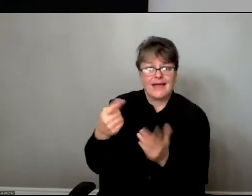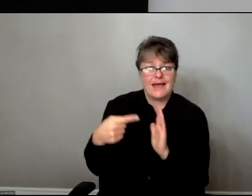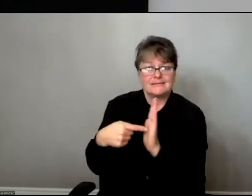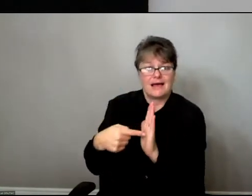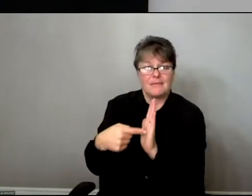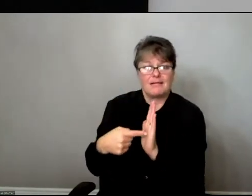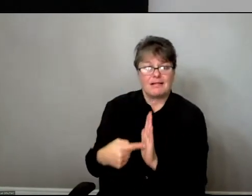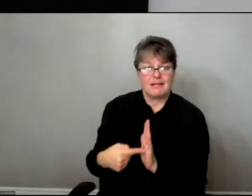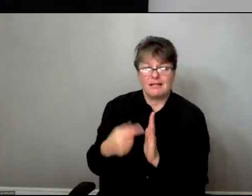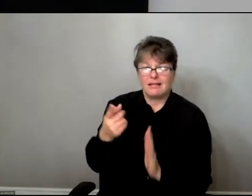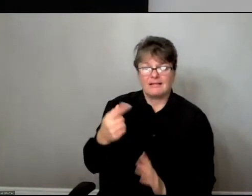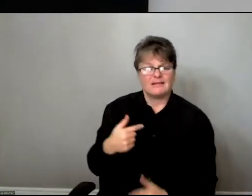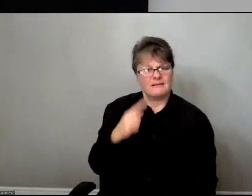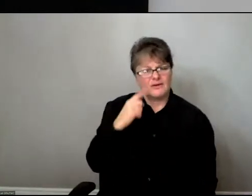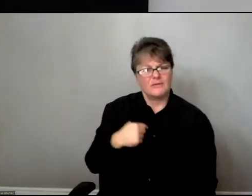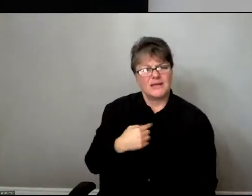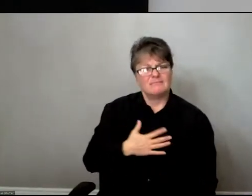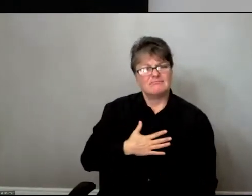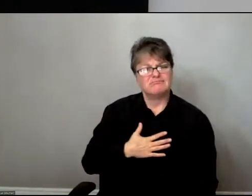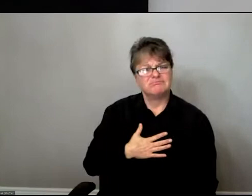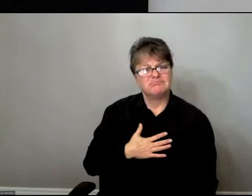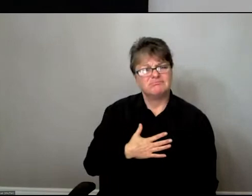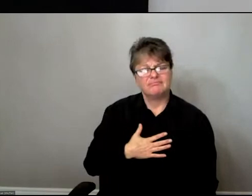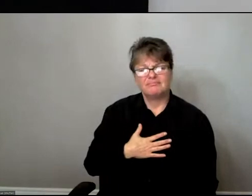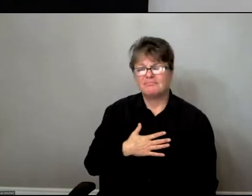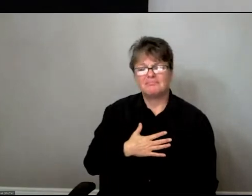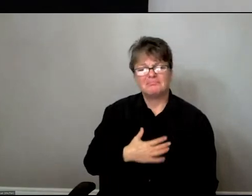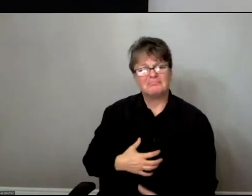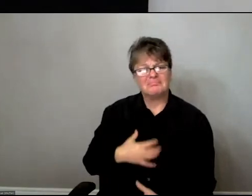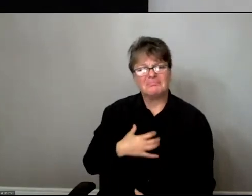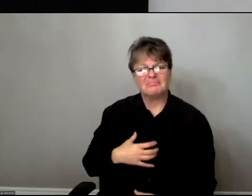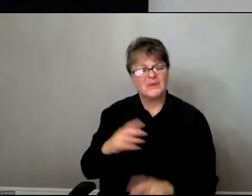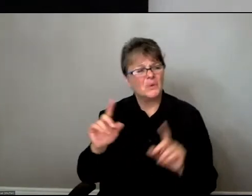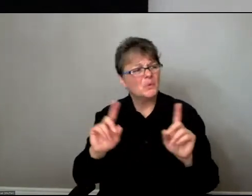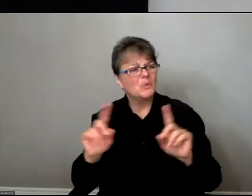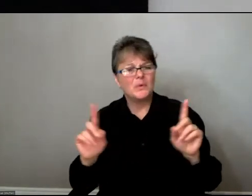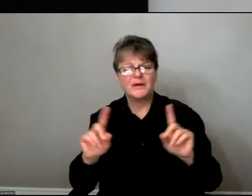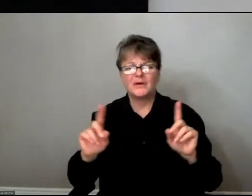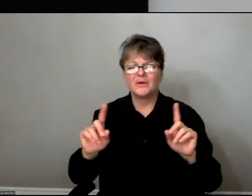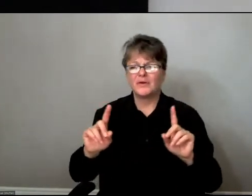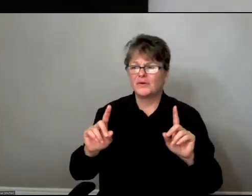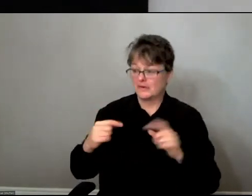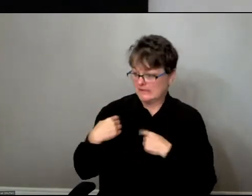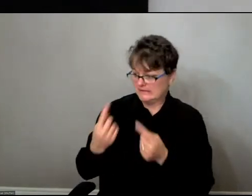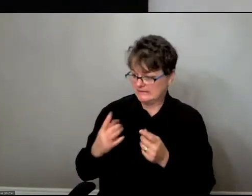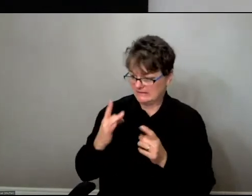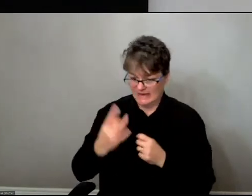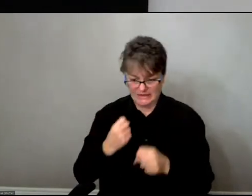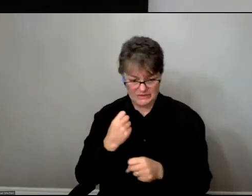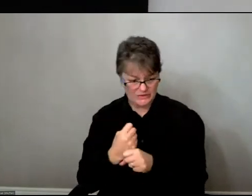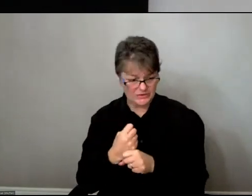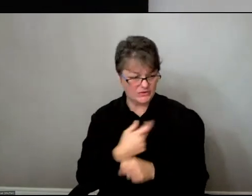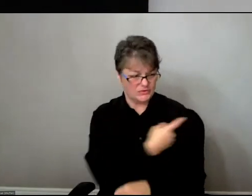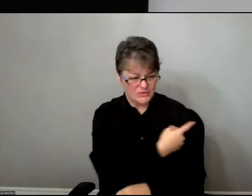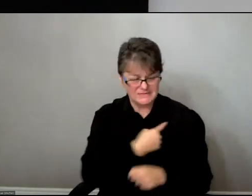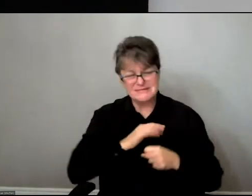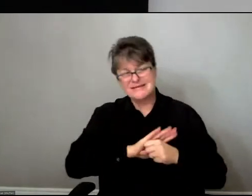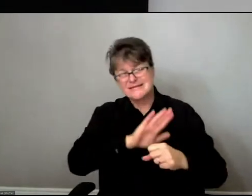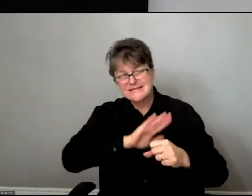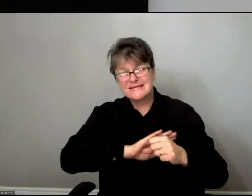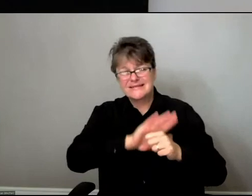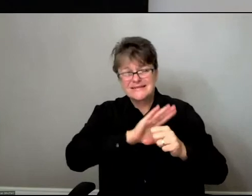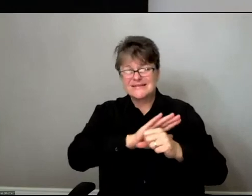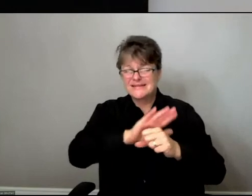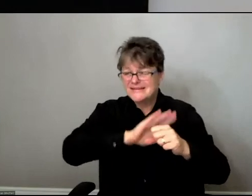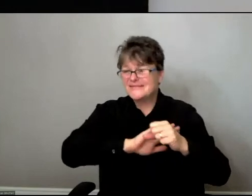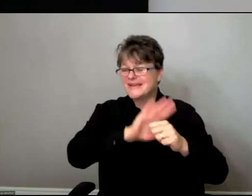discerning. I don't really see any noticeable changes in the 8 years my husband and I have been advocating for change to do